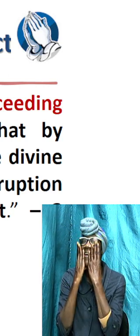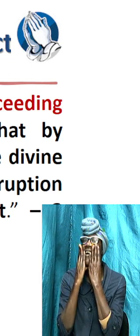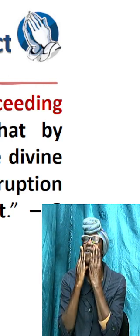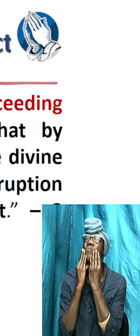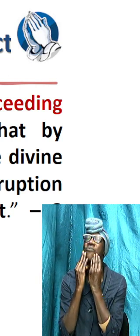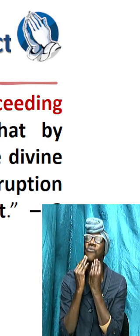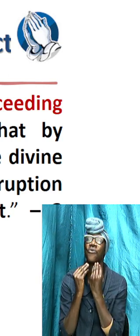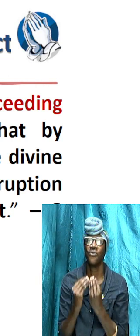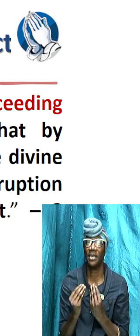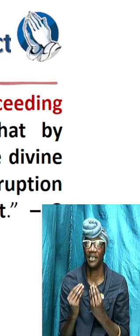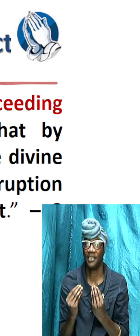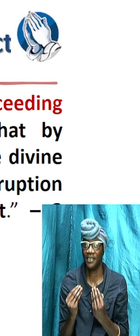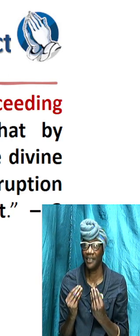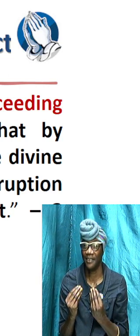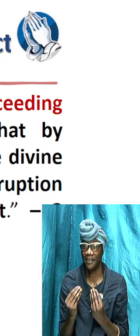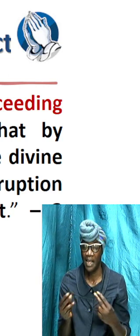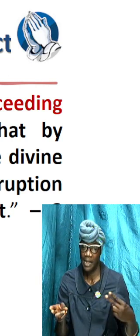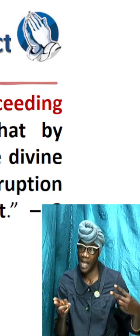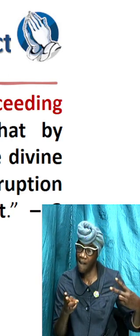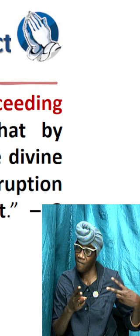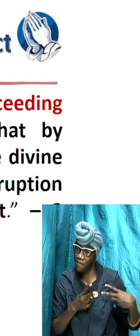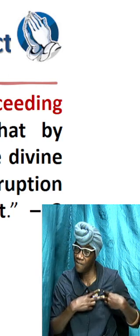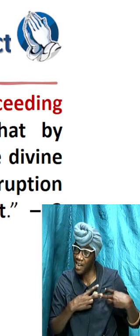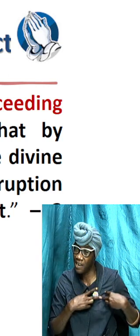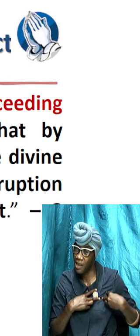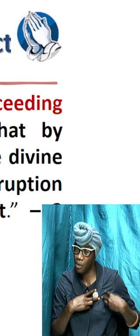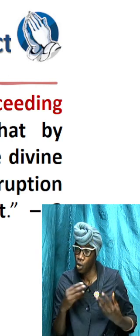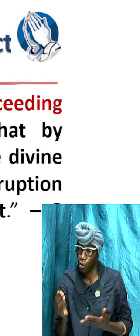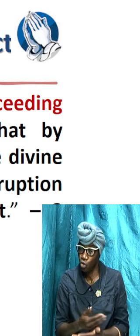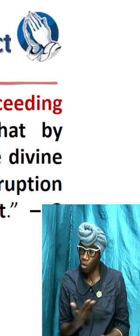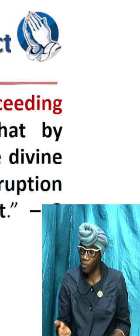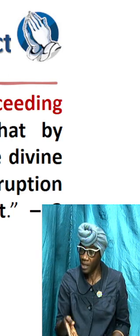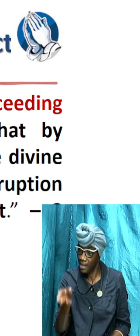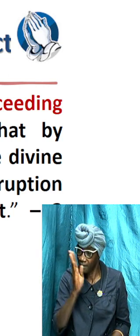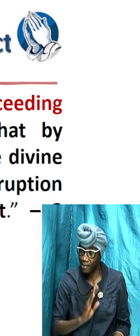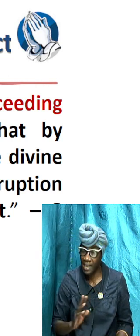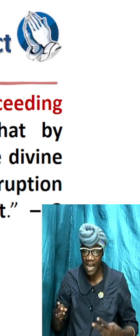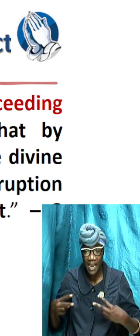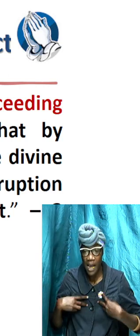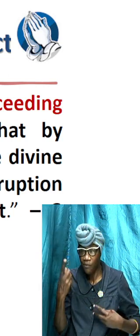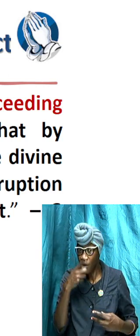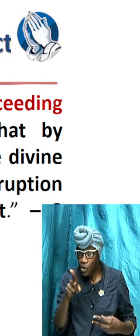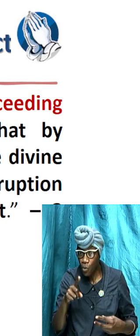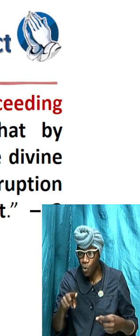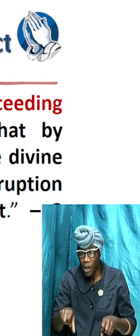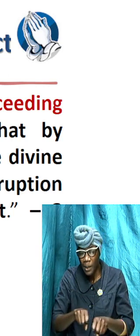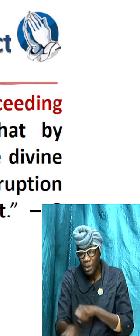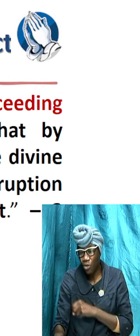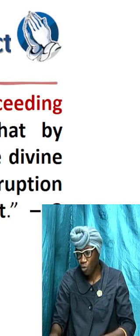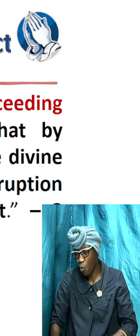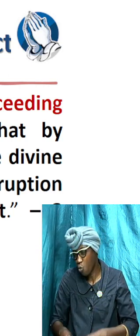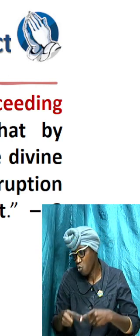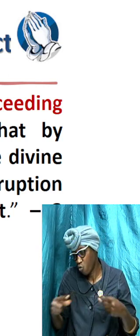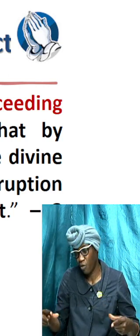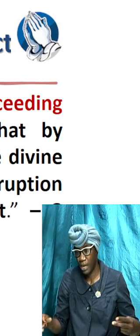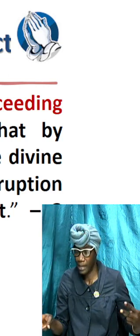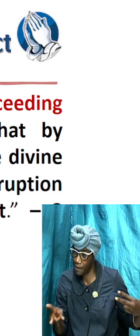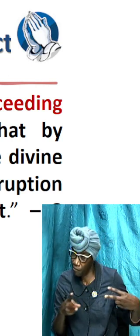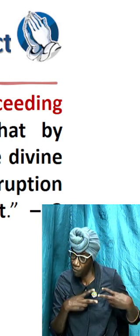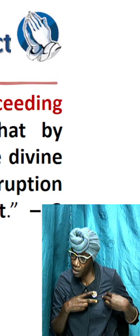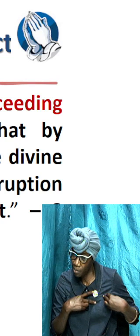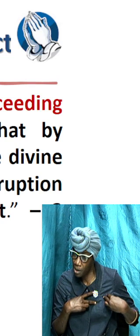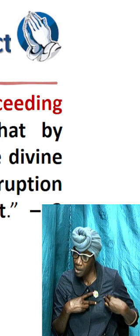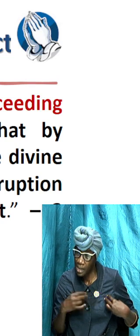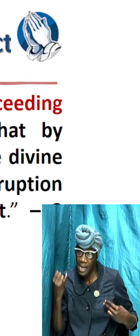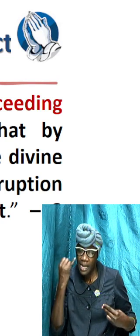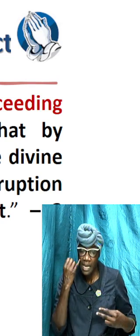the sense of the fact that they are valuable. There are some things that God in store for you that is so great and so valuable that if you lose